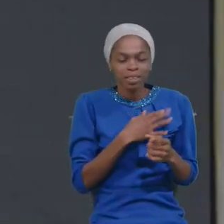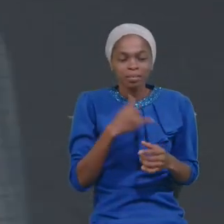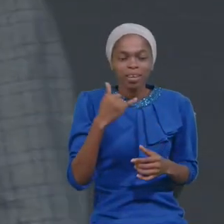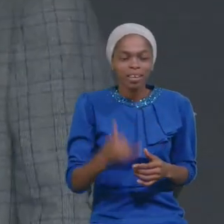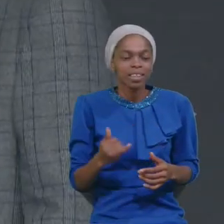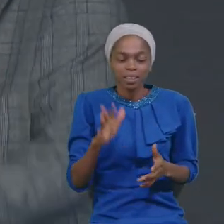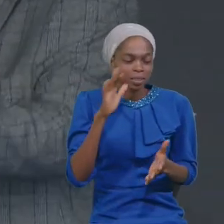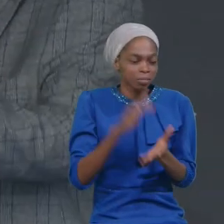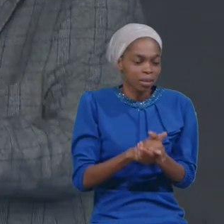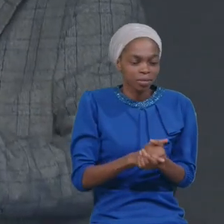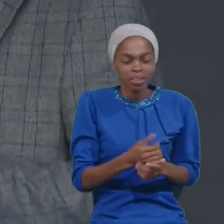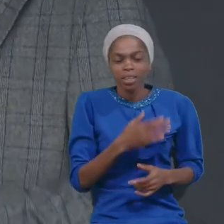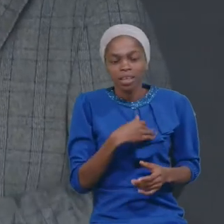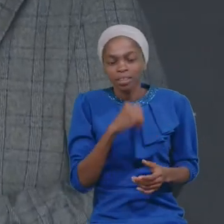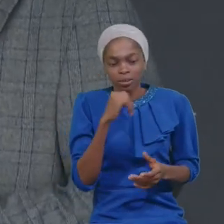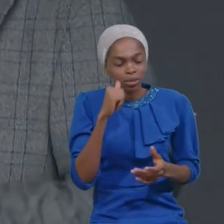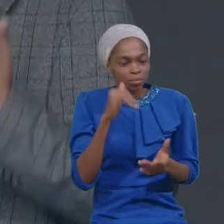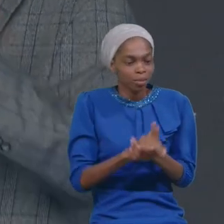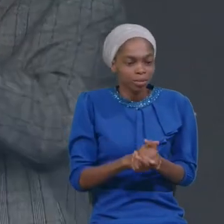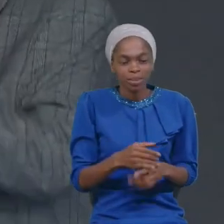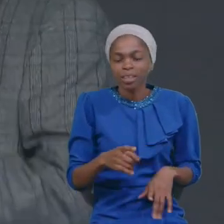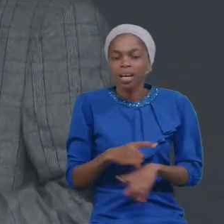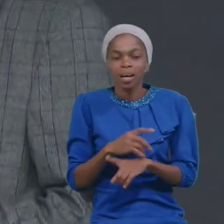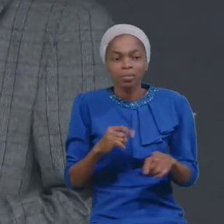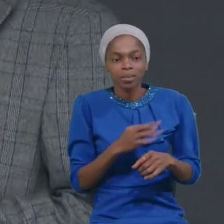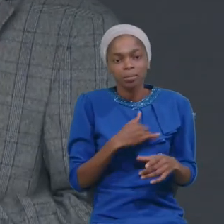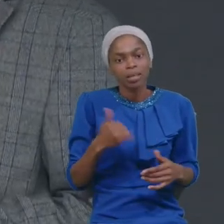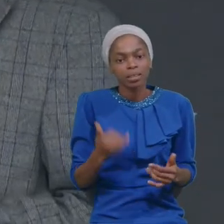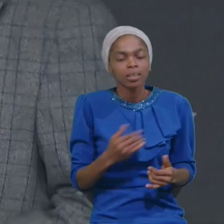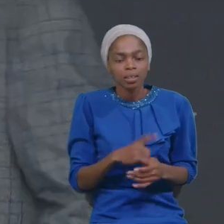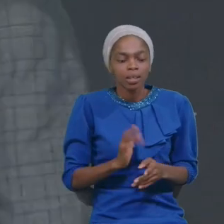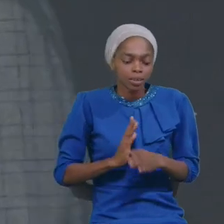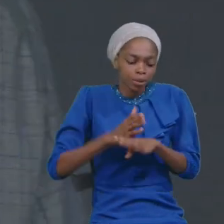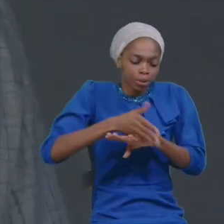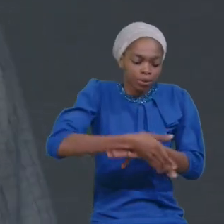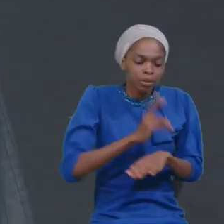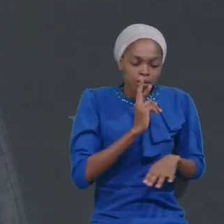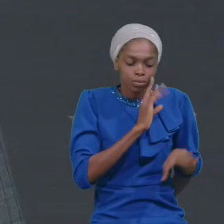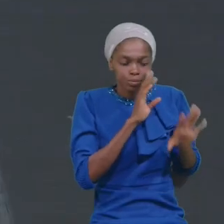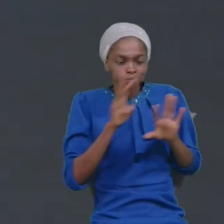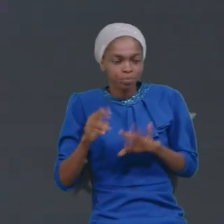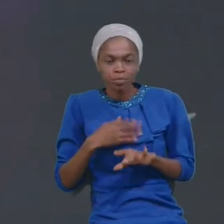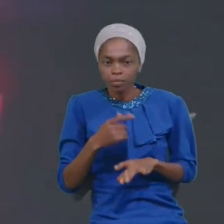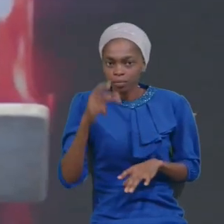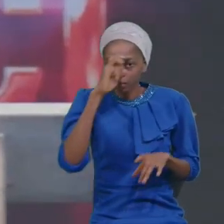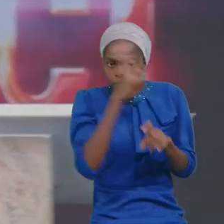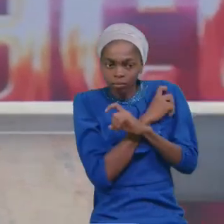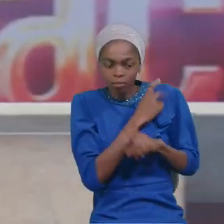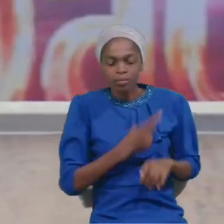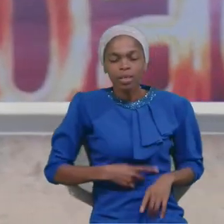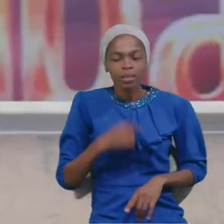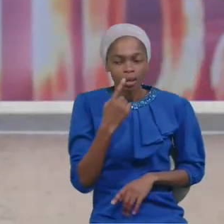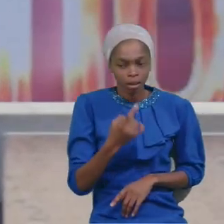and my soldiers, look at them. They were our slaves. And what an Israelite can